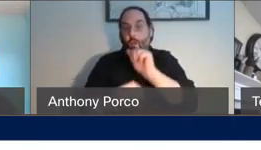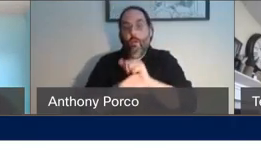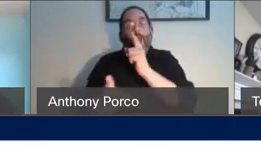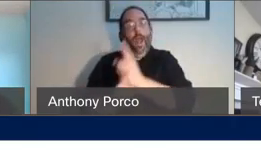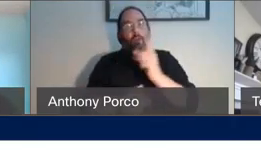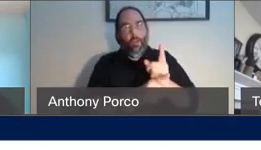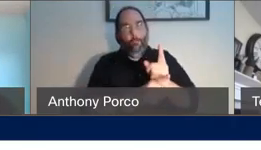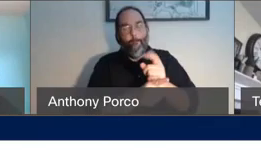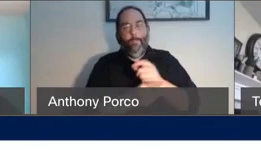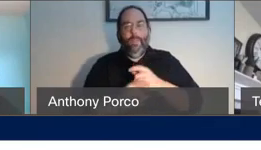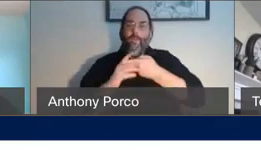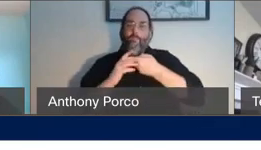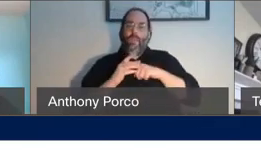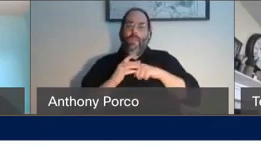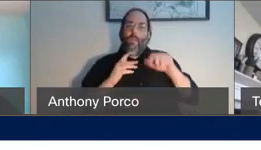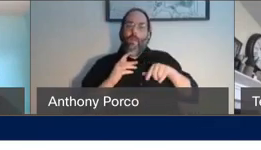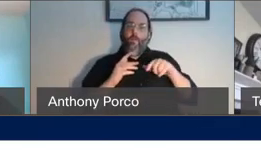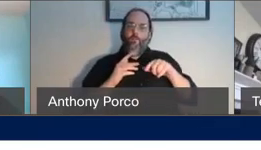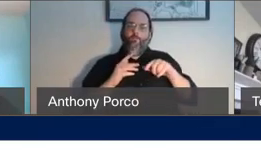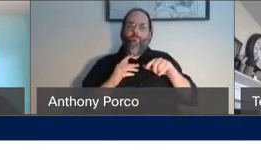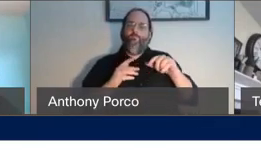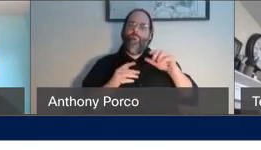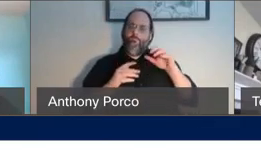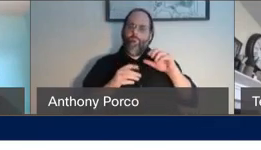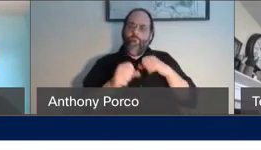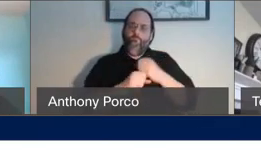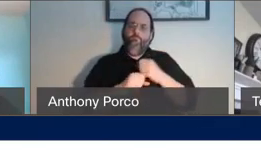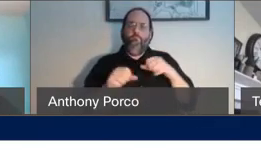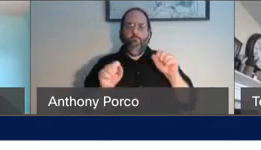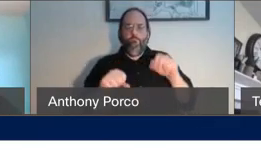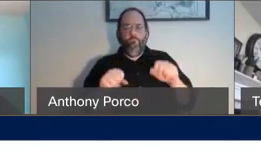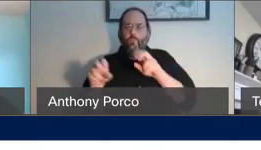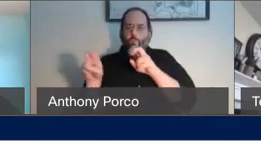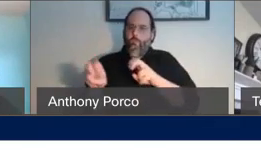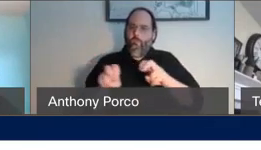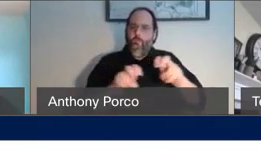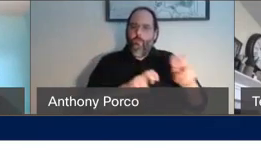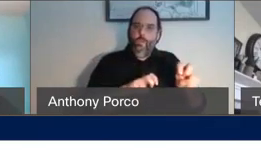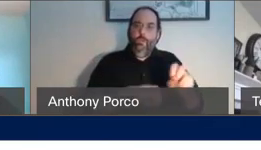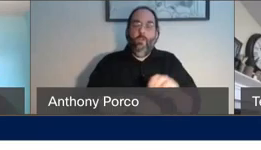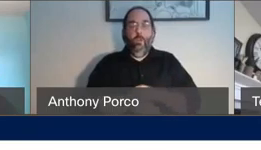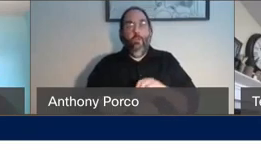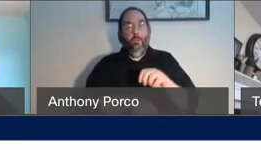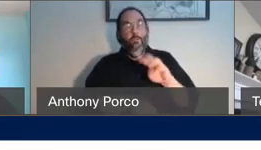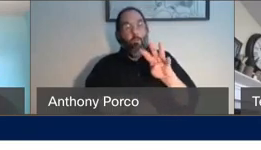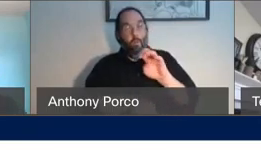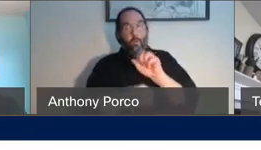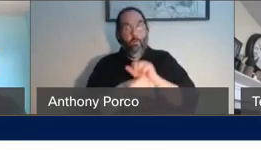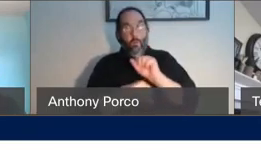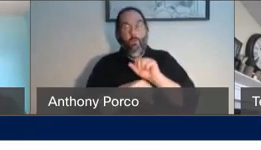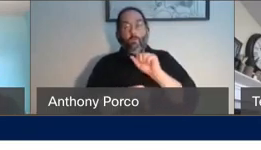the beginning of the pandemic, we are able to transition 350 employees to work